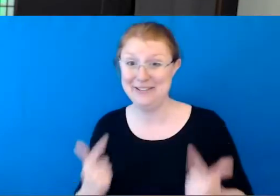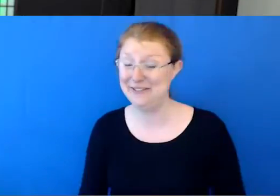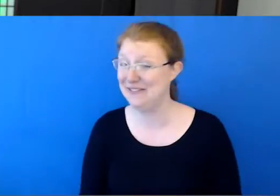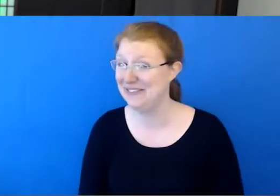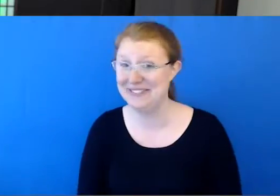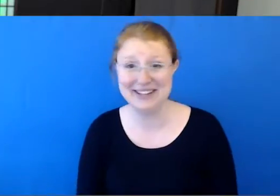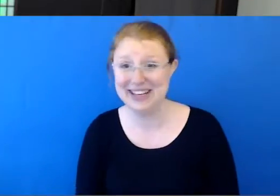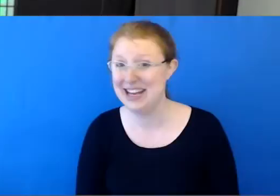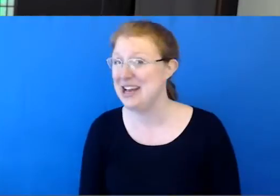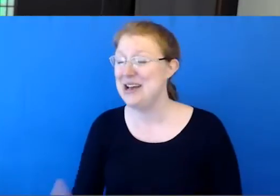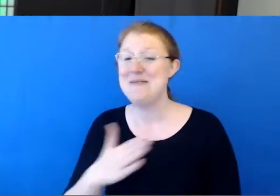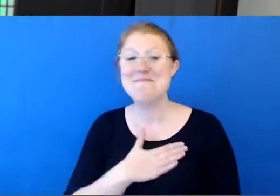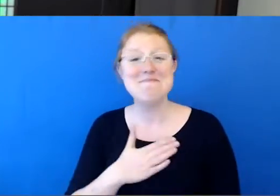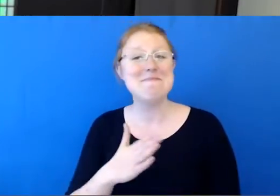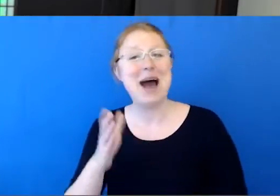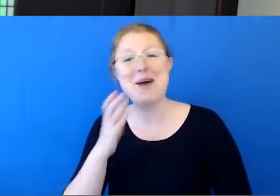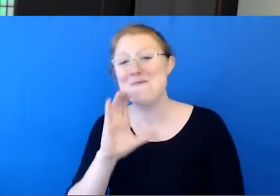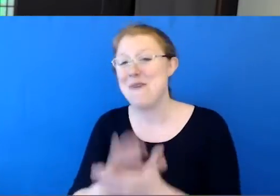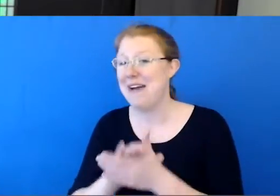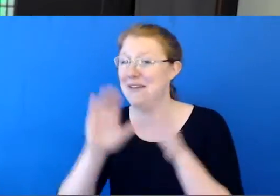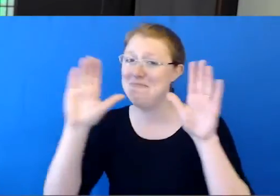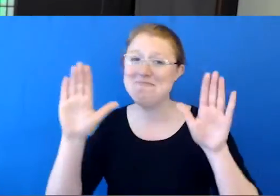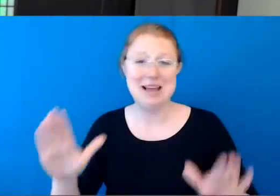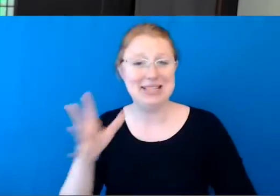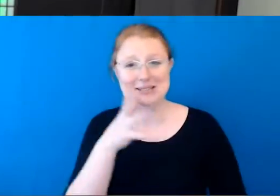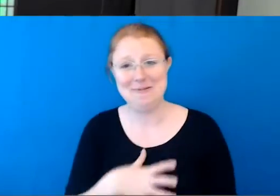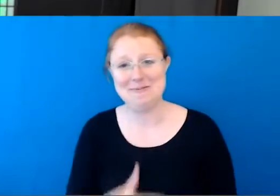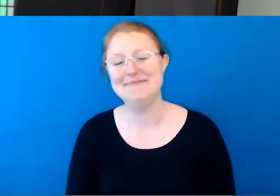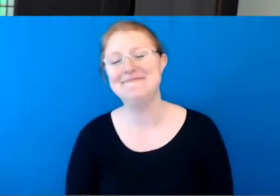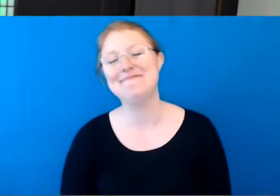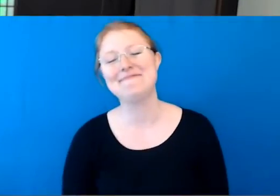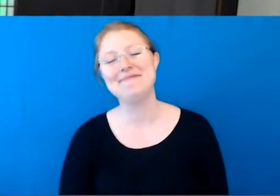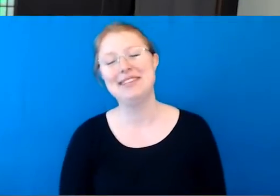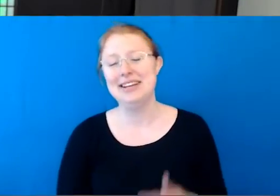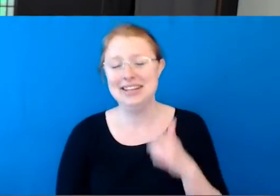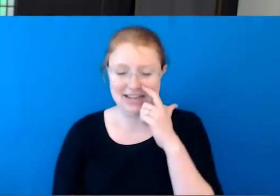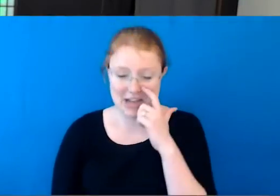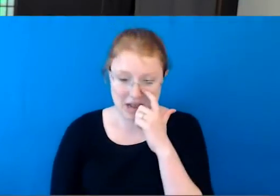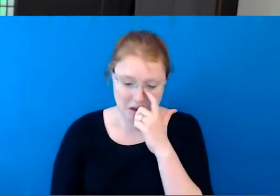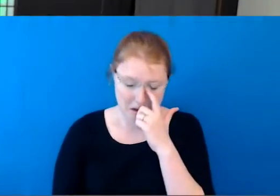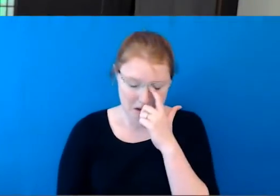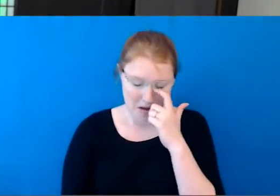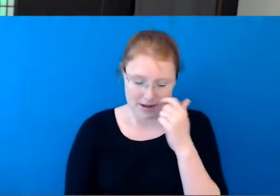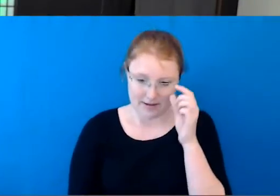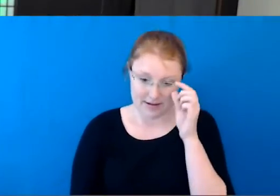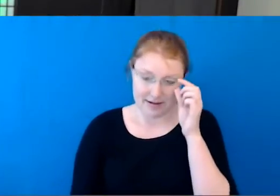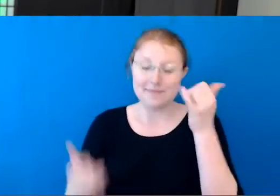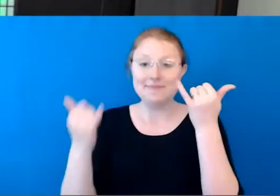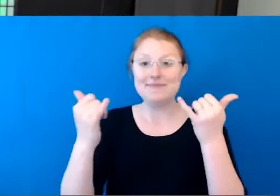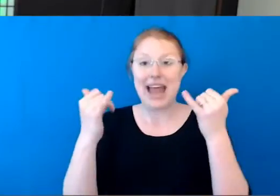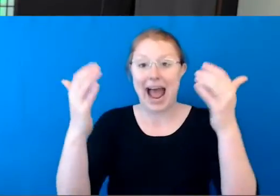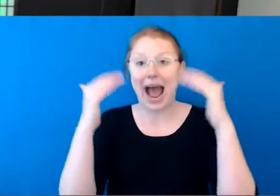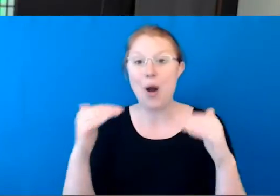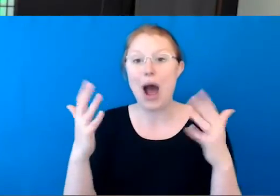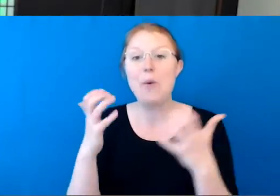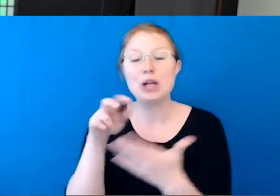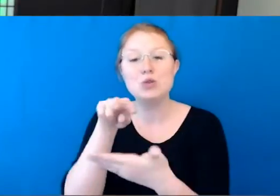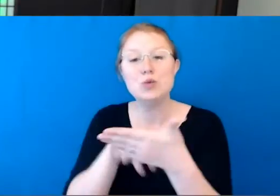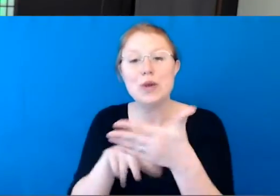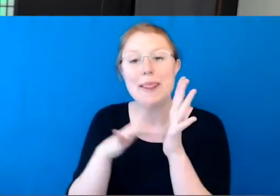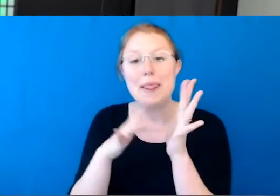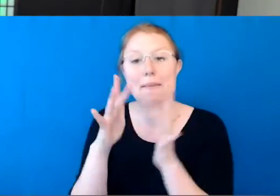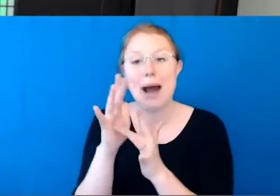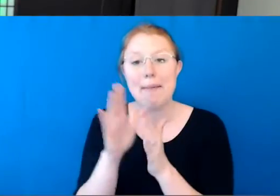tell you, and she's done a fabulous job with our 3 children. But now let's move on to what Scripture has to say